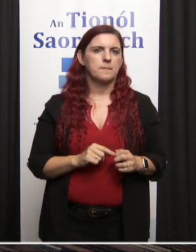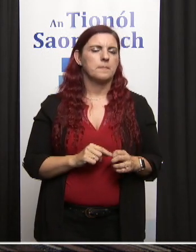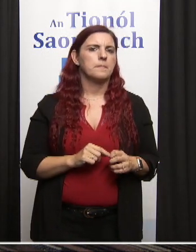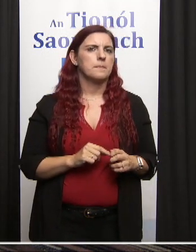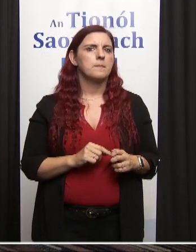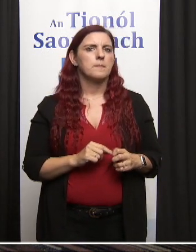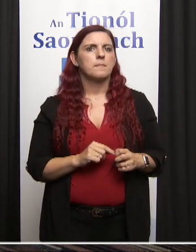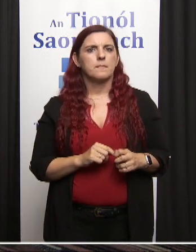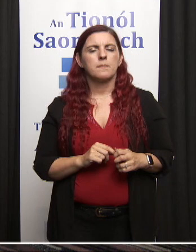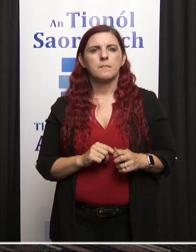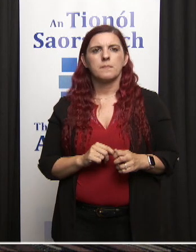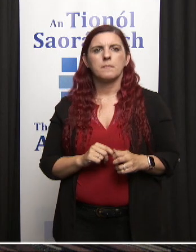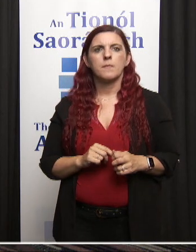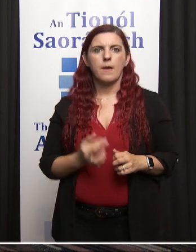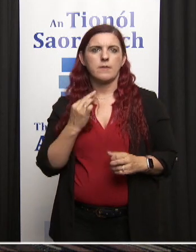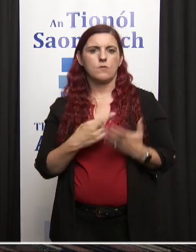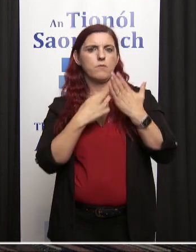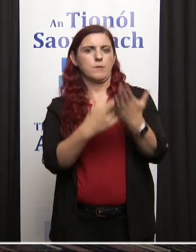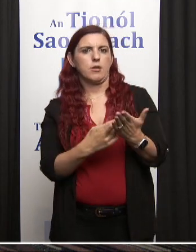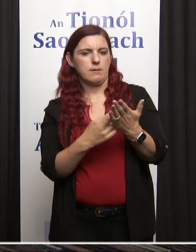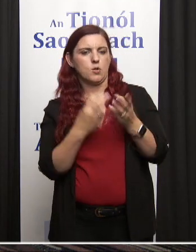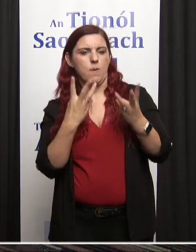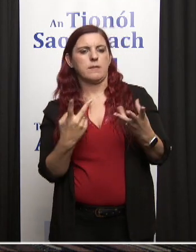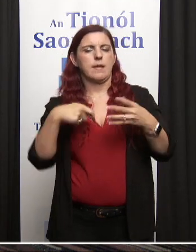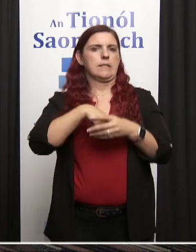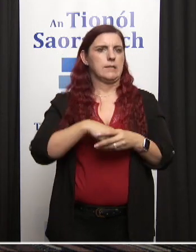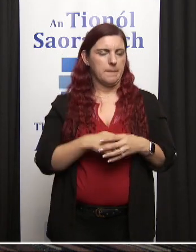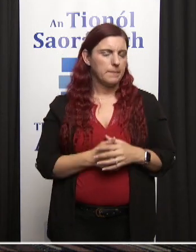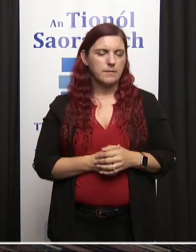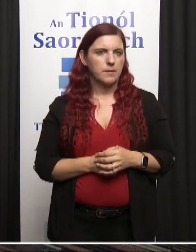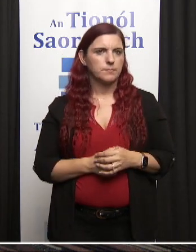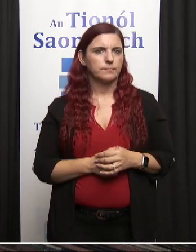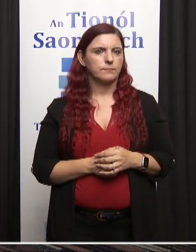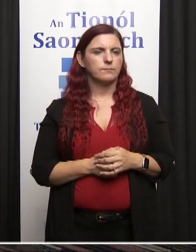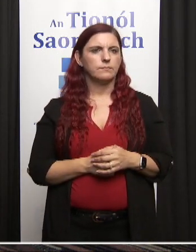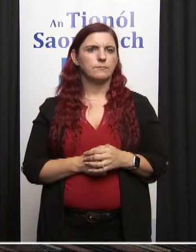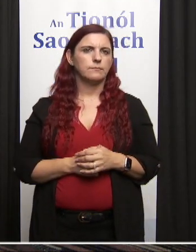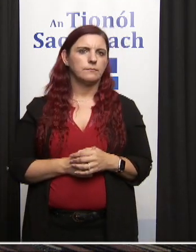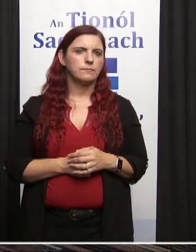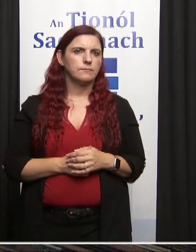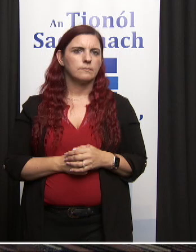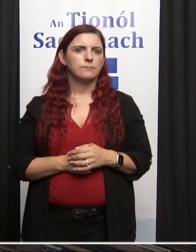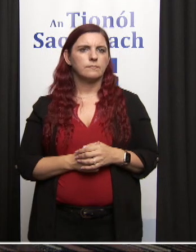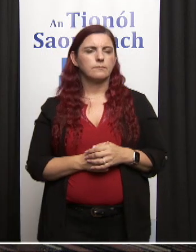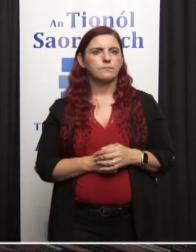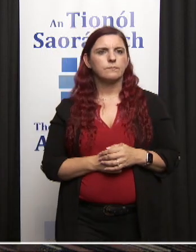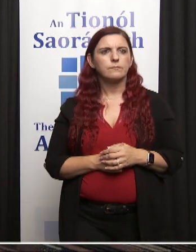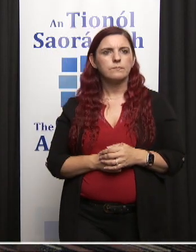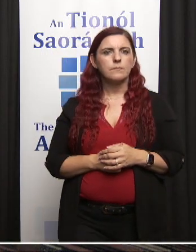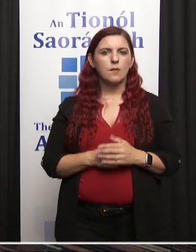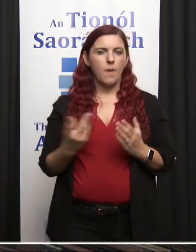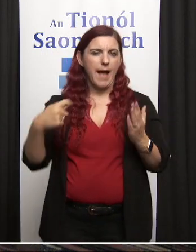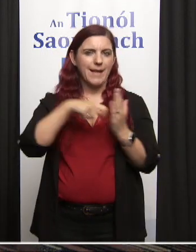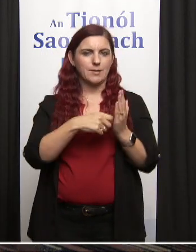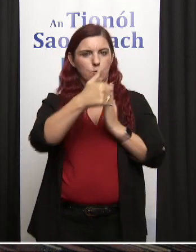to the model for direct elected mayor. Yeah, I put it on the list of things you might like to